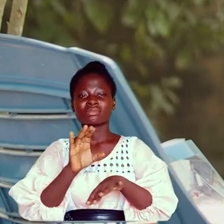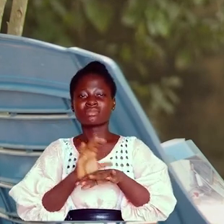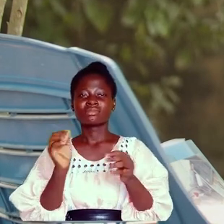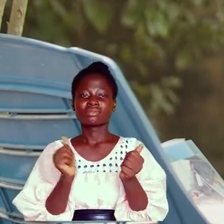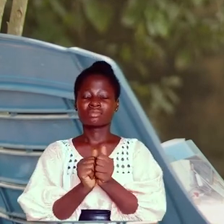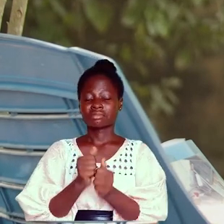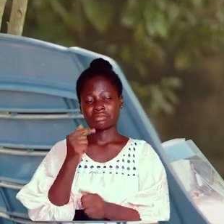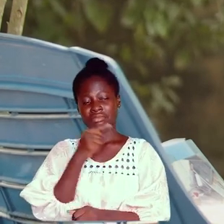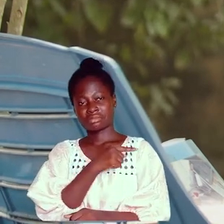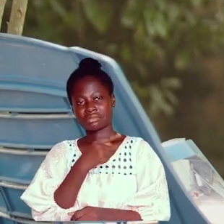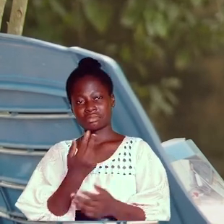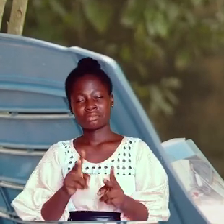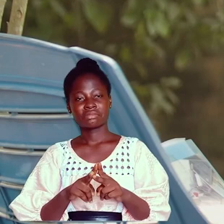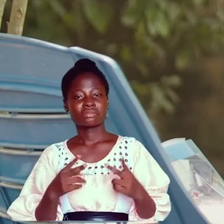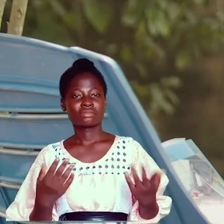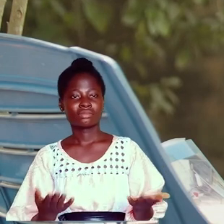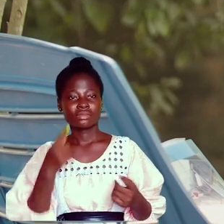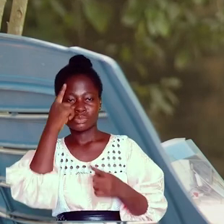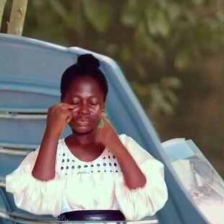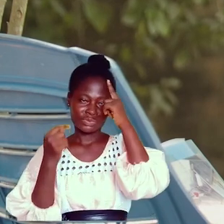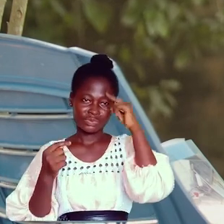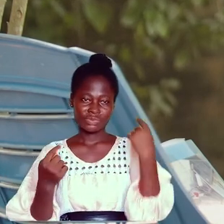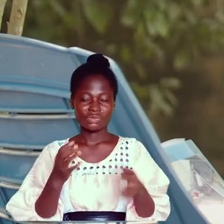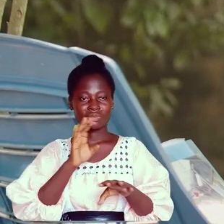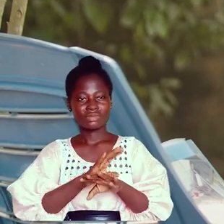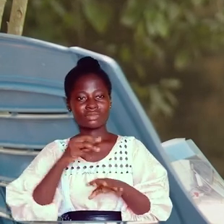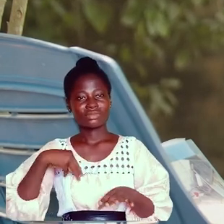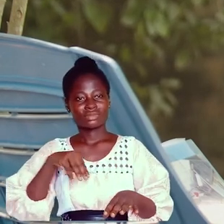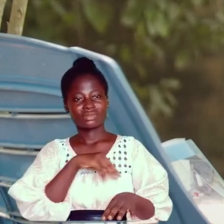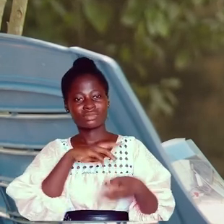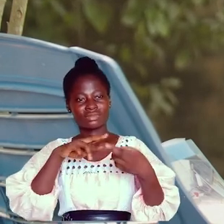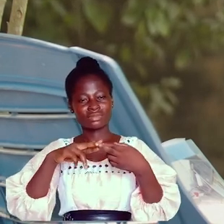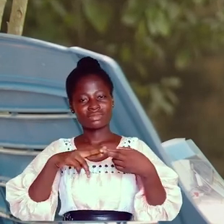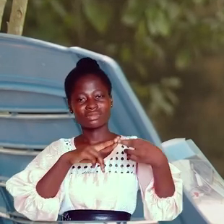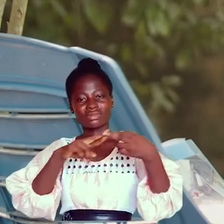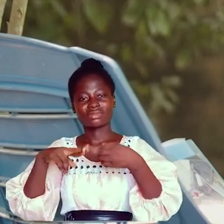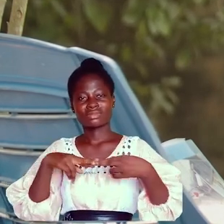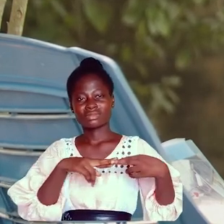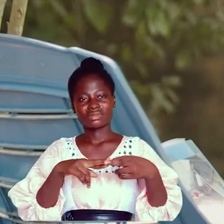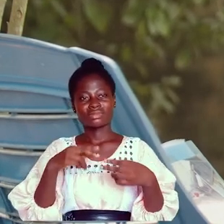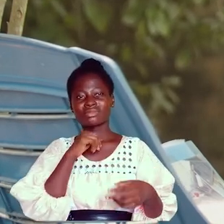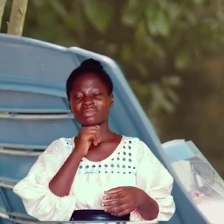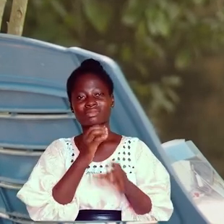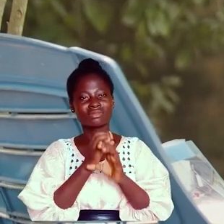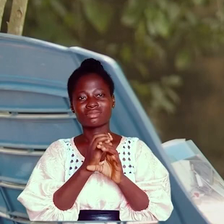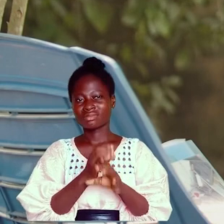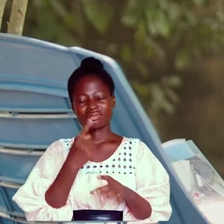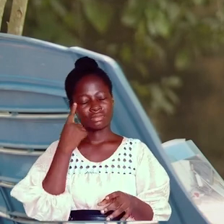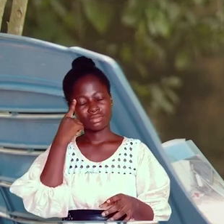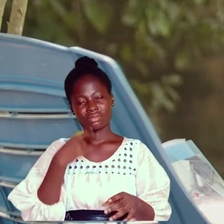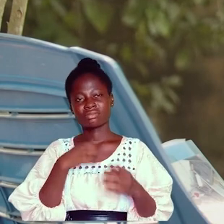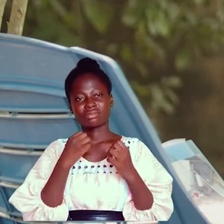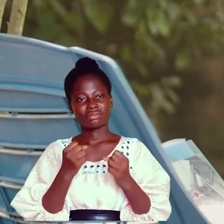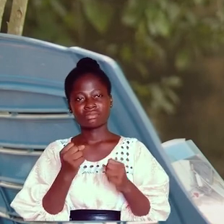in question attended the same church as him. And so, because of the church member relationship, I